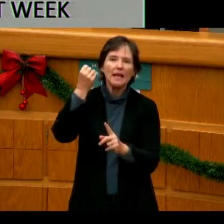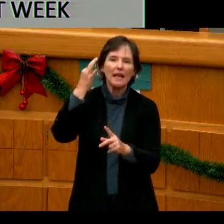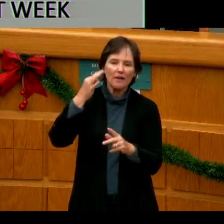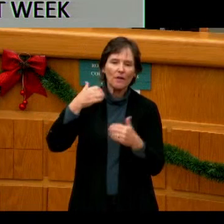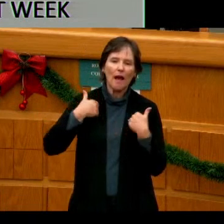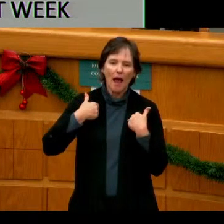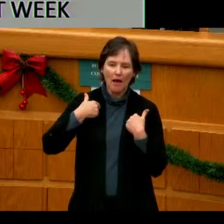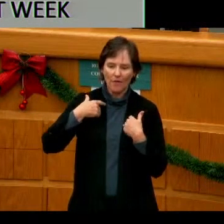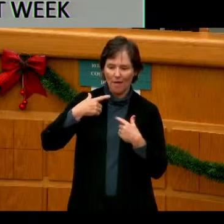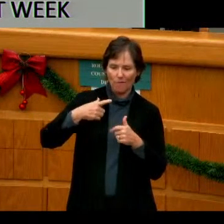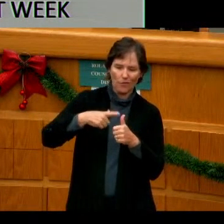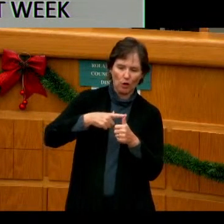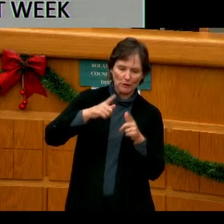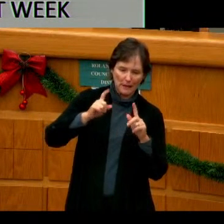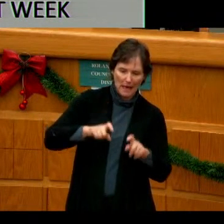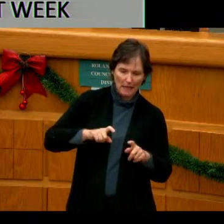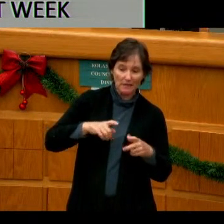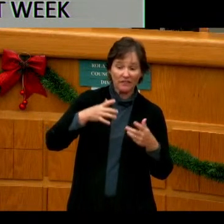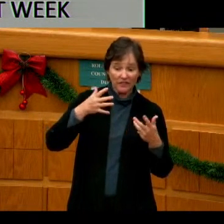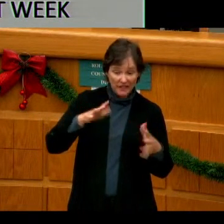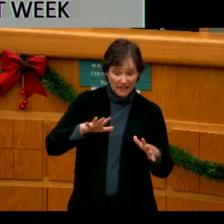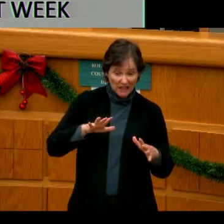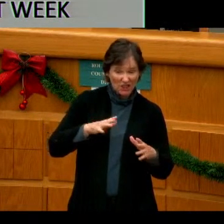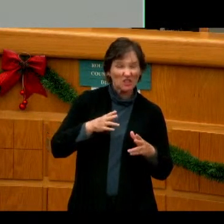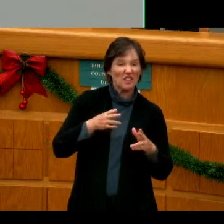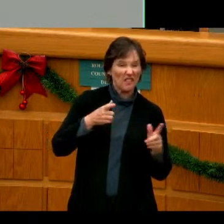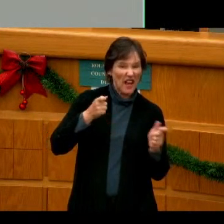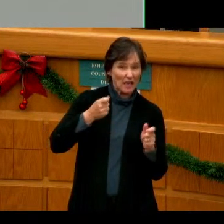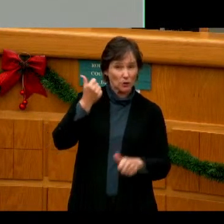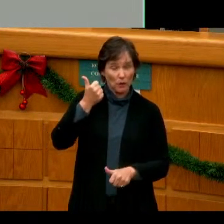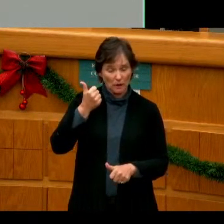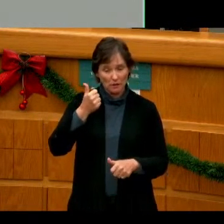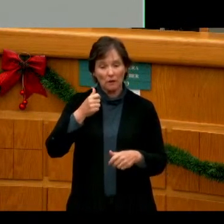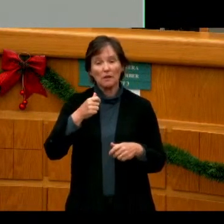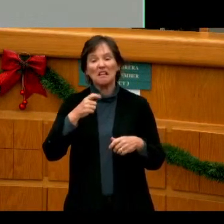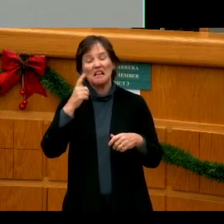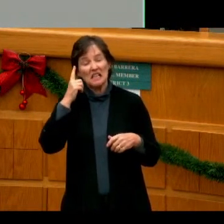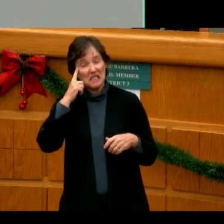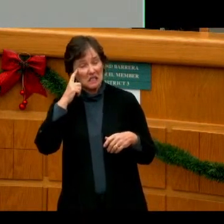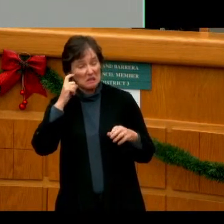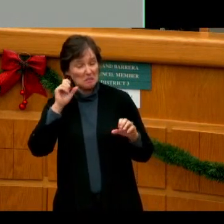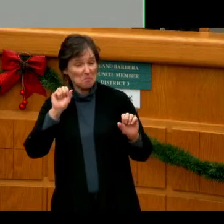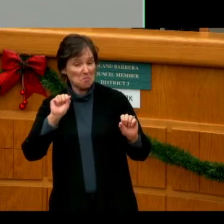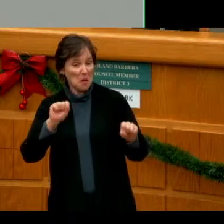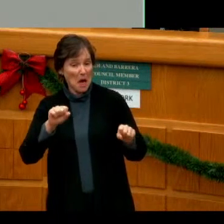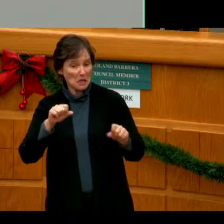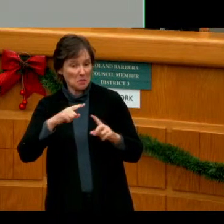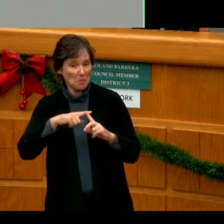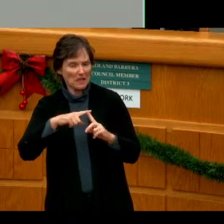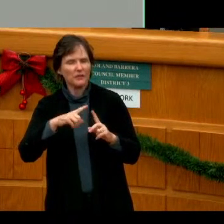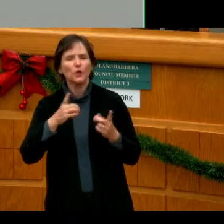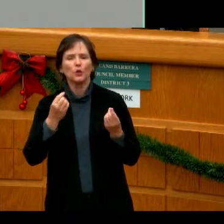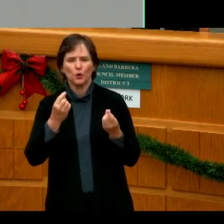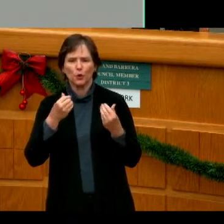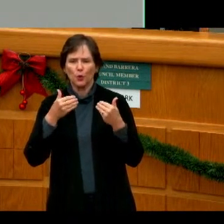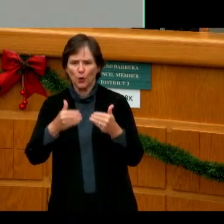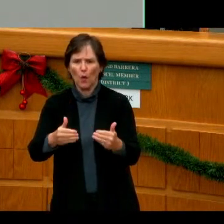that initial suspected test. So it's something to consider.